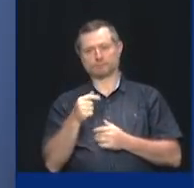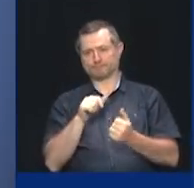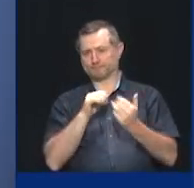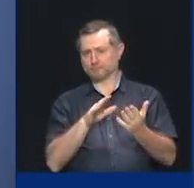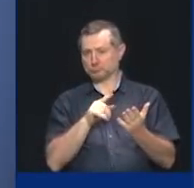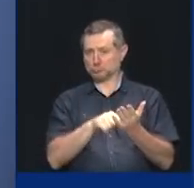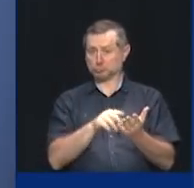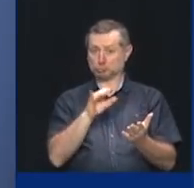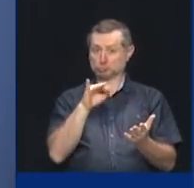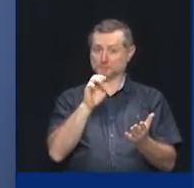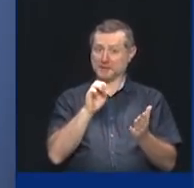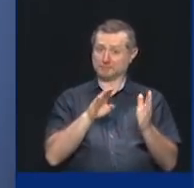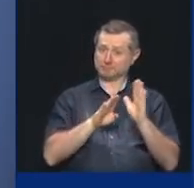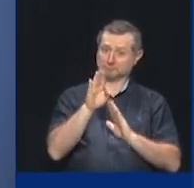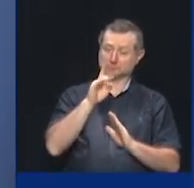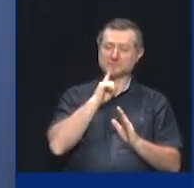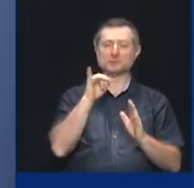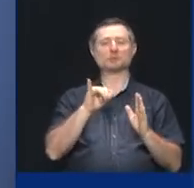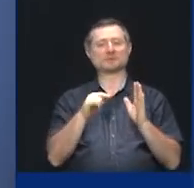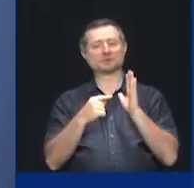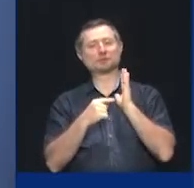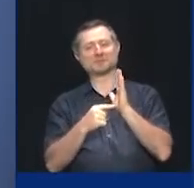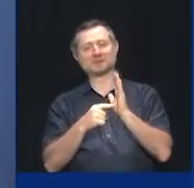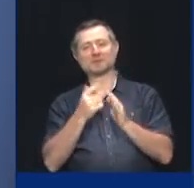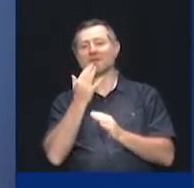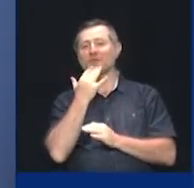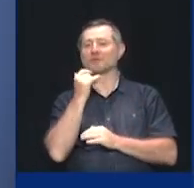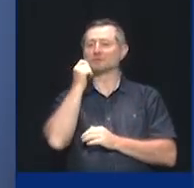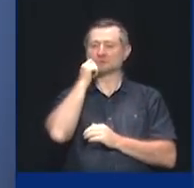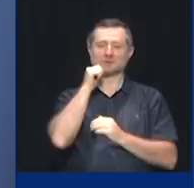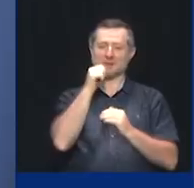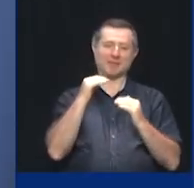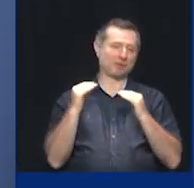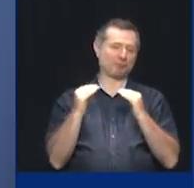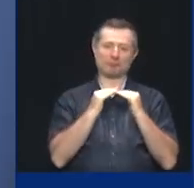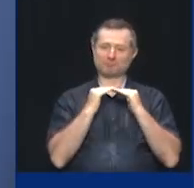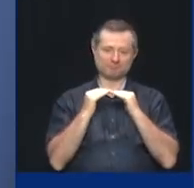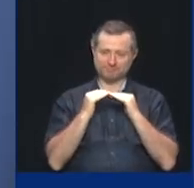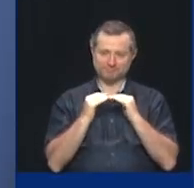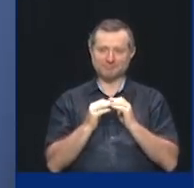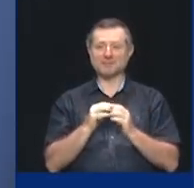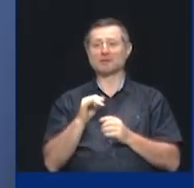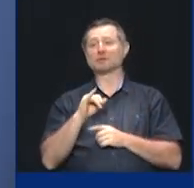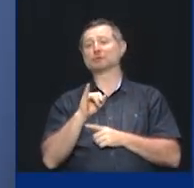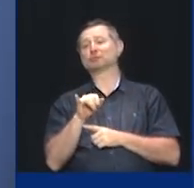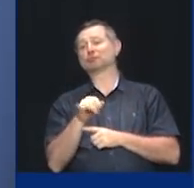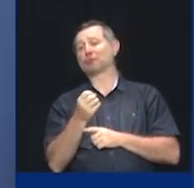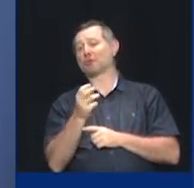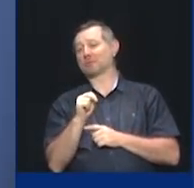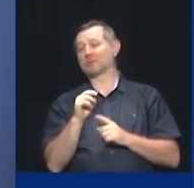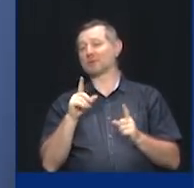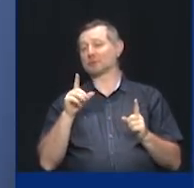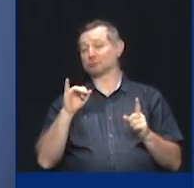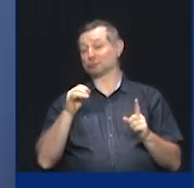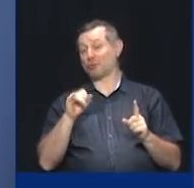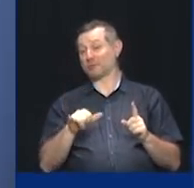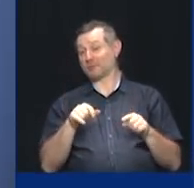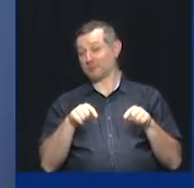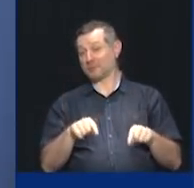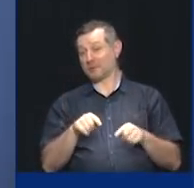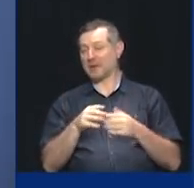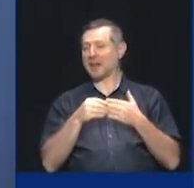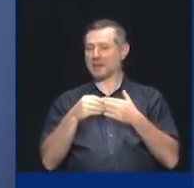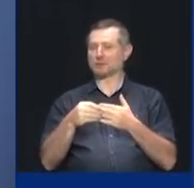economic inequities in our communities. John Jay is in a unique position to help chart the future of our country's course on public safety. We